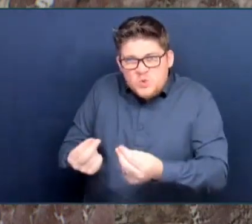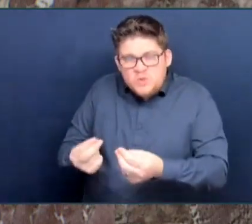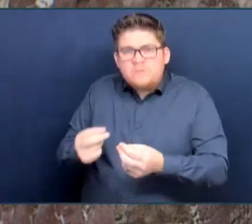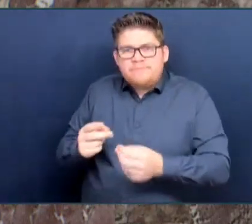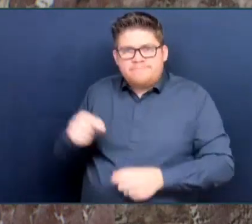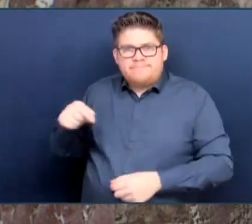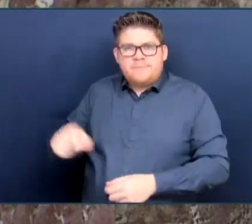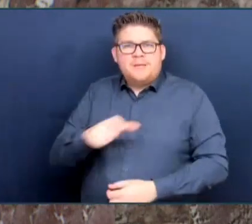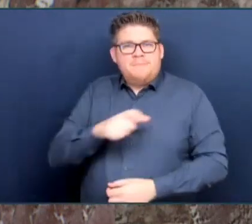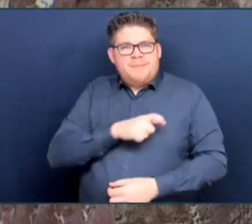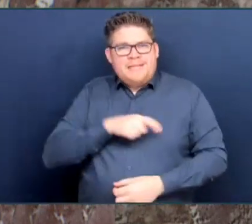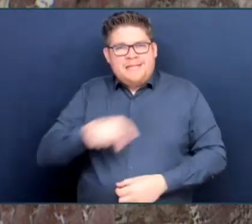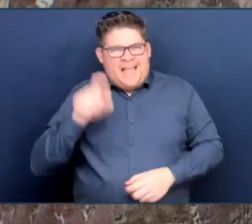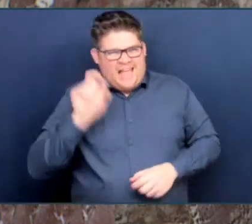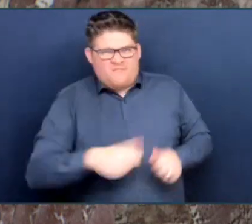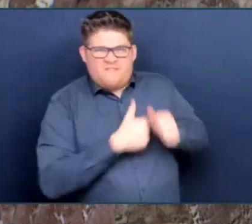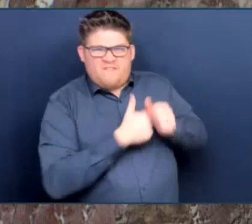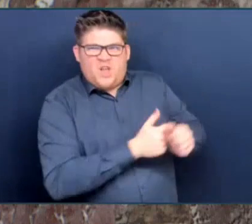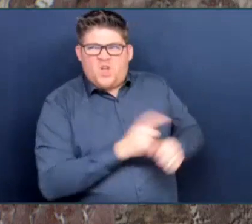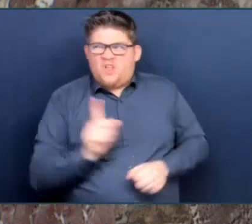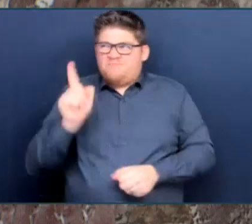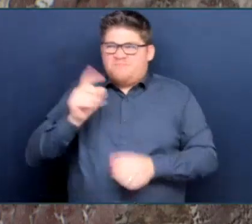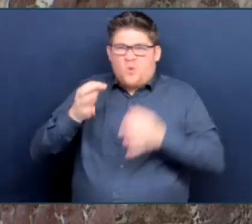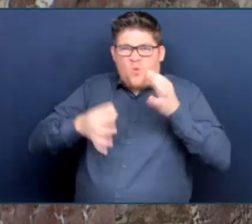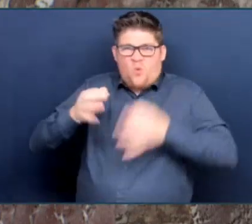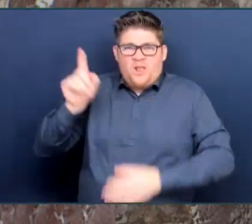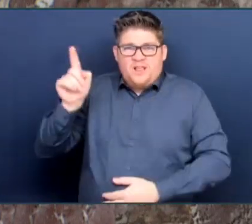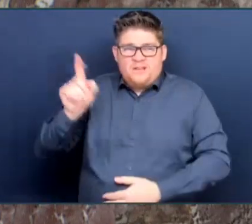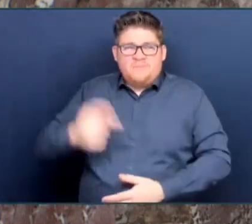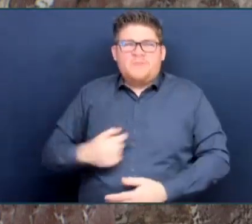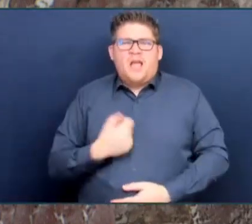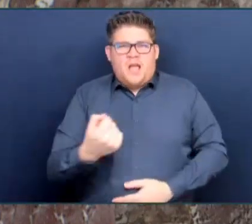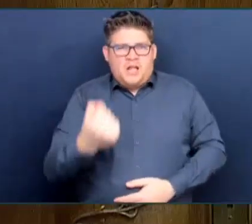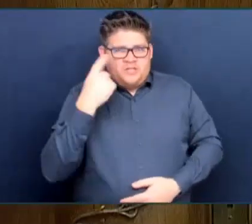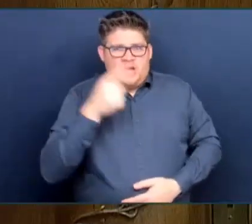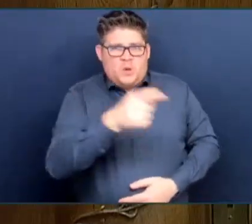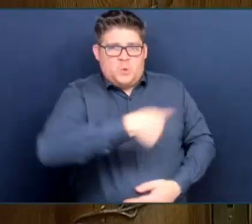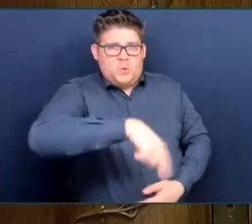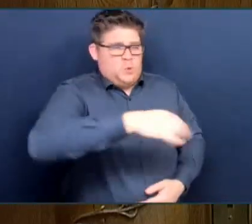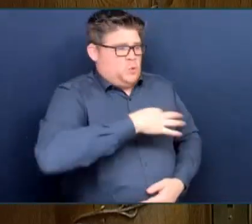that you don't like it, but that's the fact.